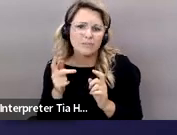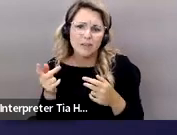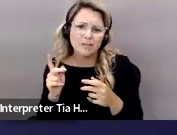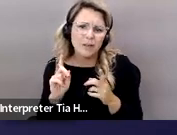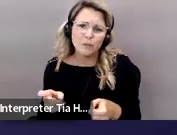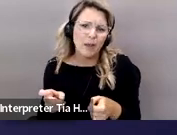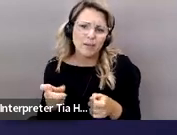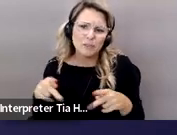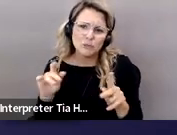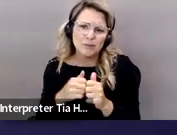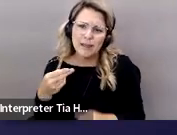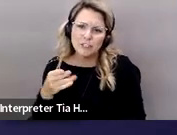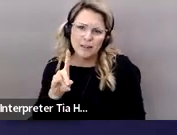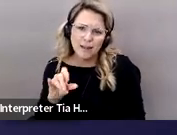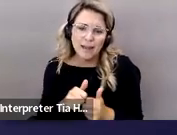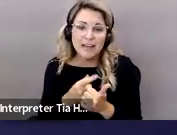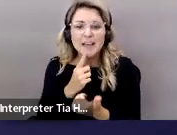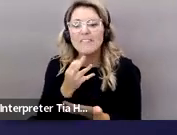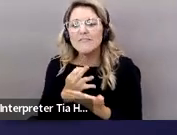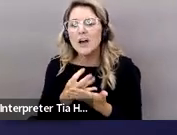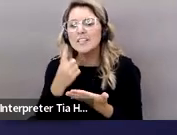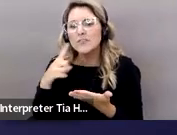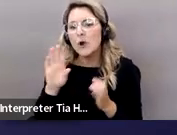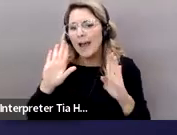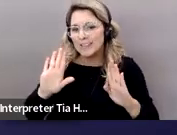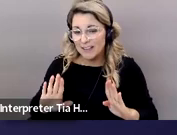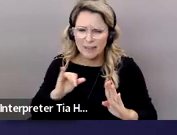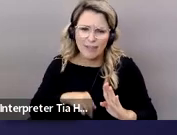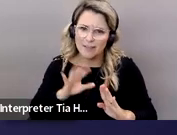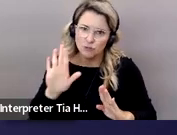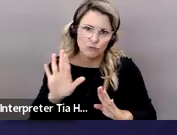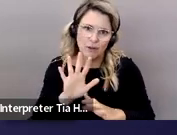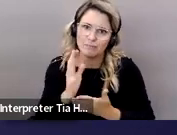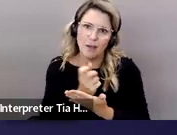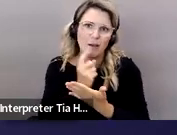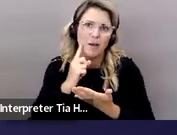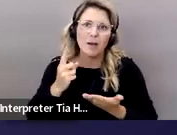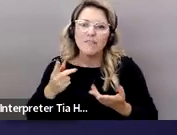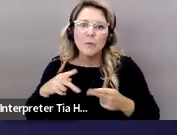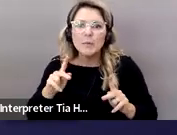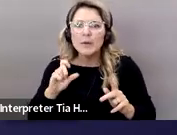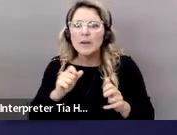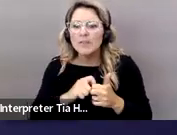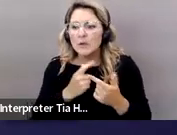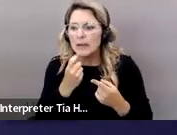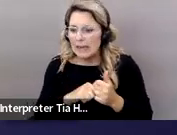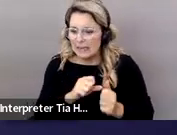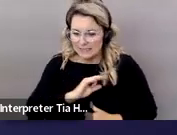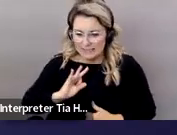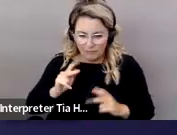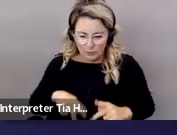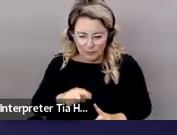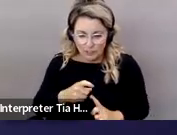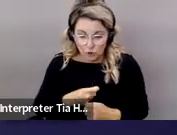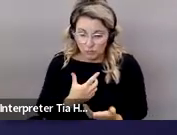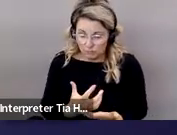at the Human Development Institute called Funds for Excellence, which are great opportunities for any staff member to get funding